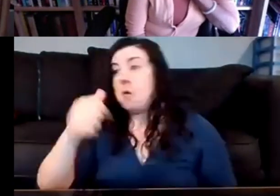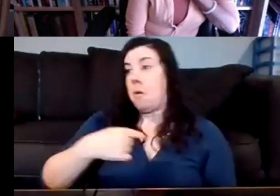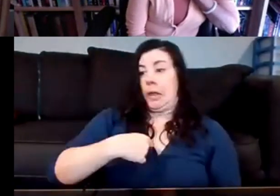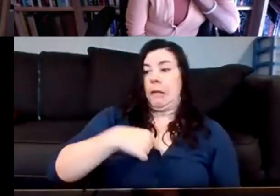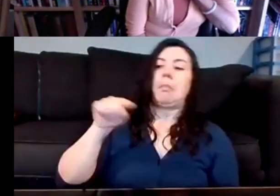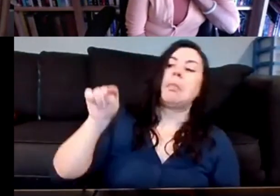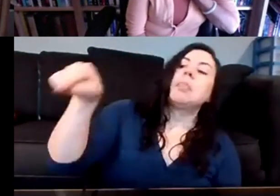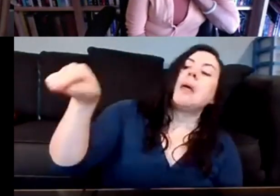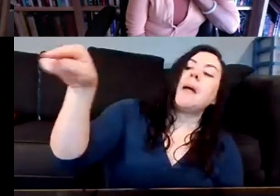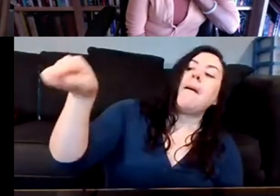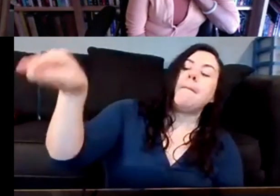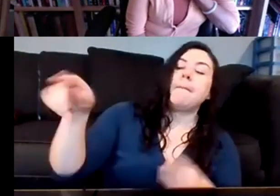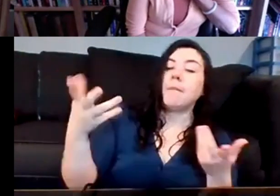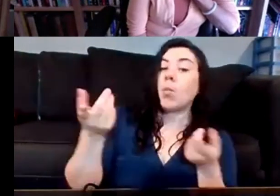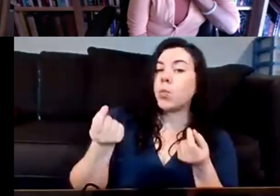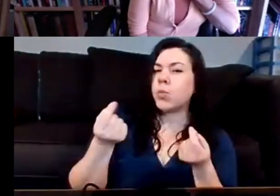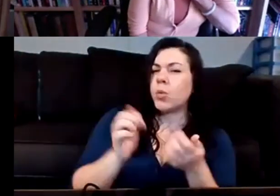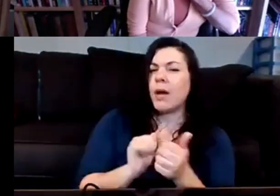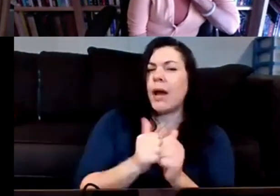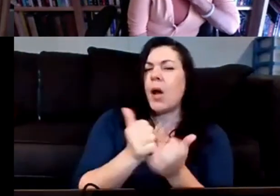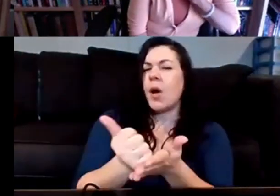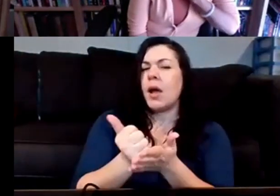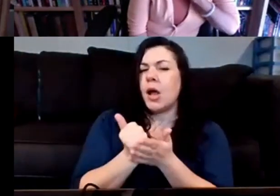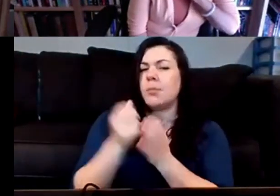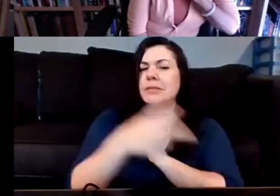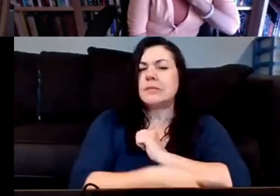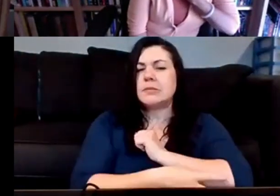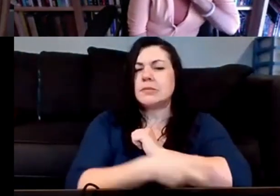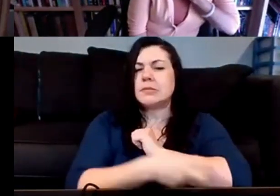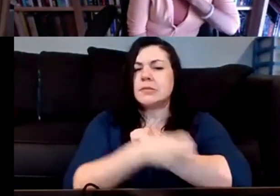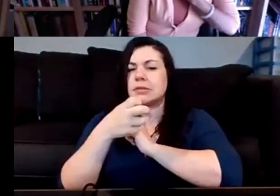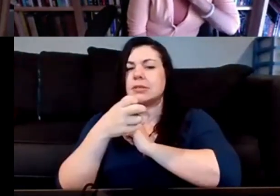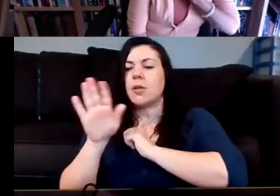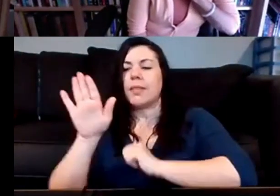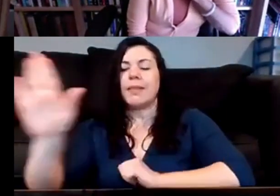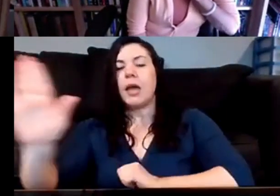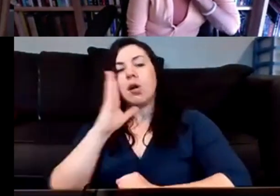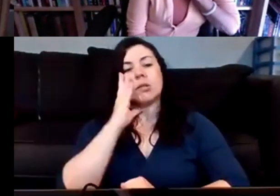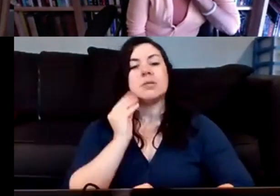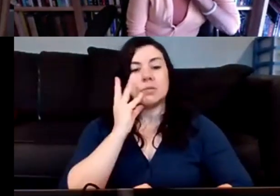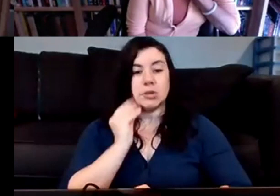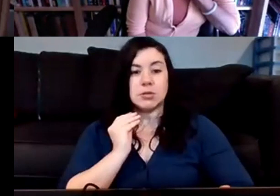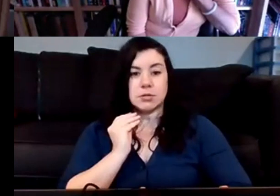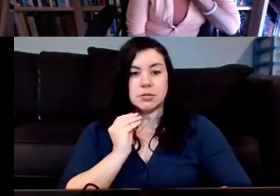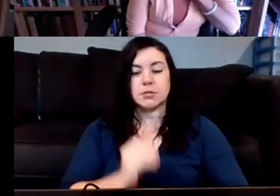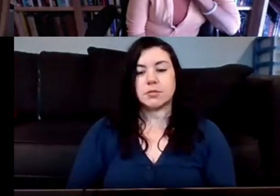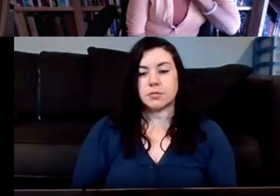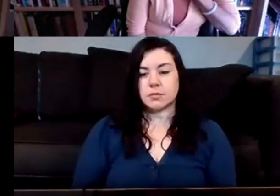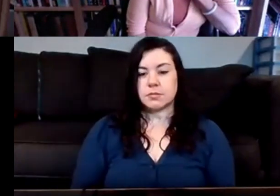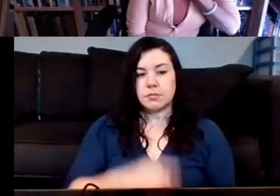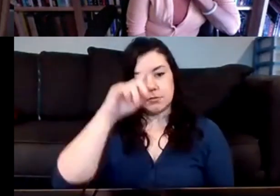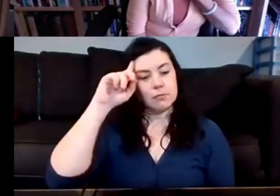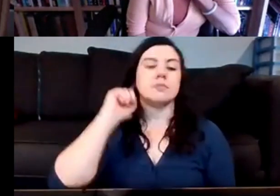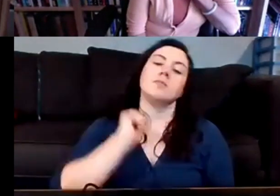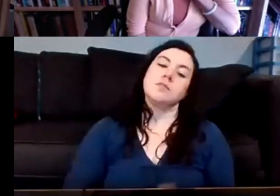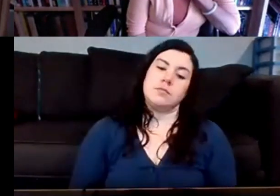to appropriate other people's embodied experiences. You know, one